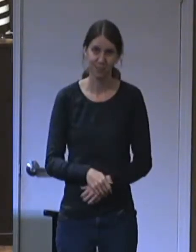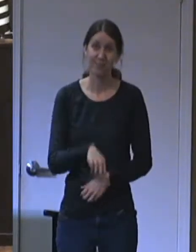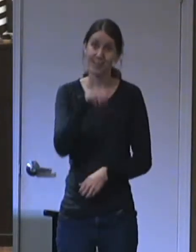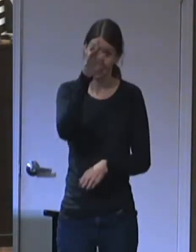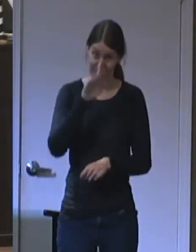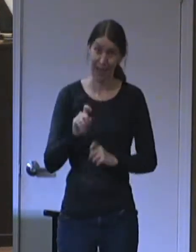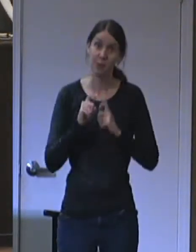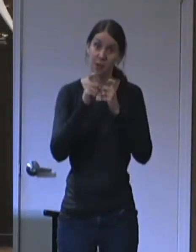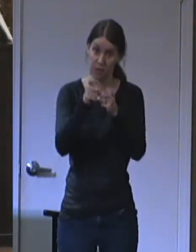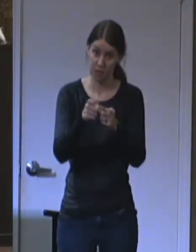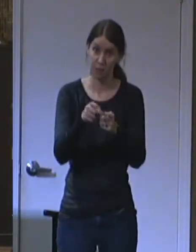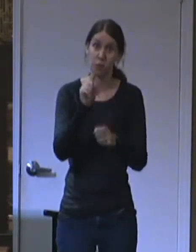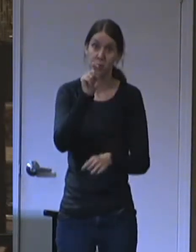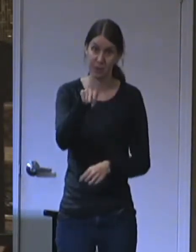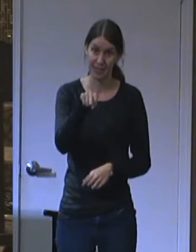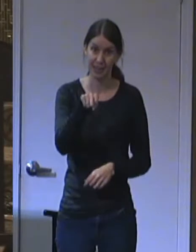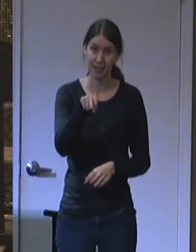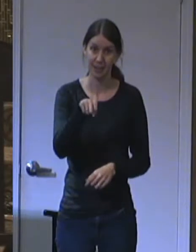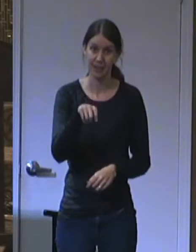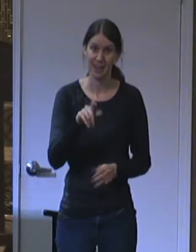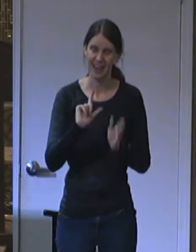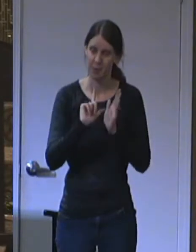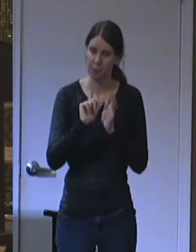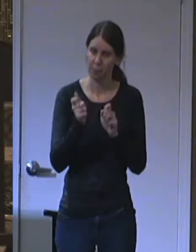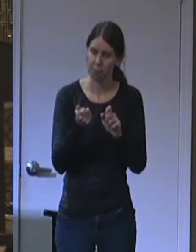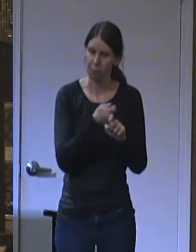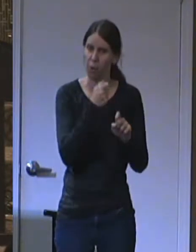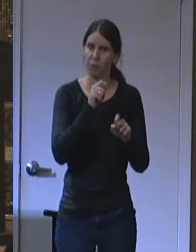God will give you exactly what you need when you need it.